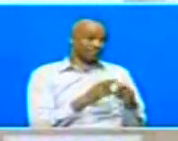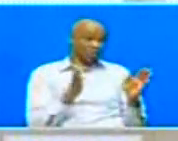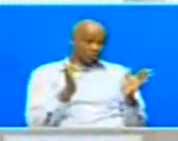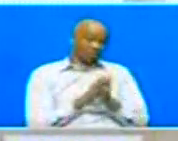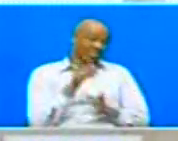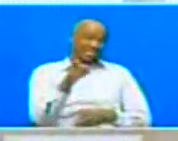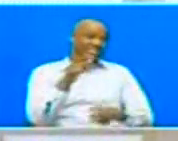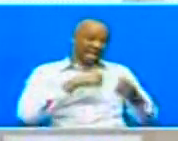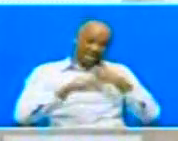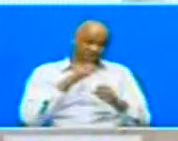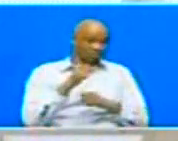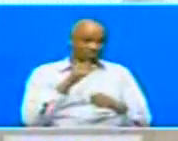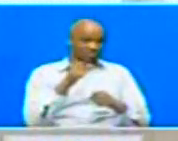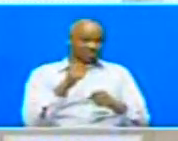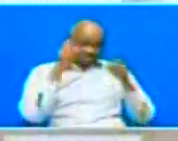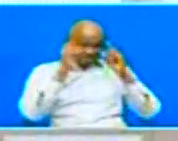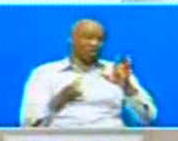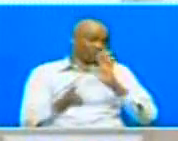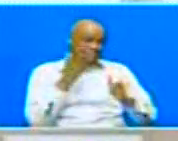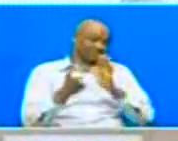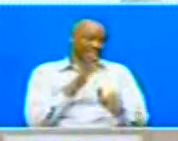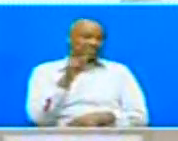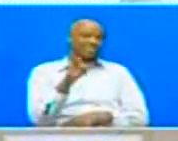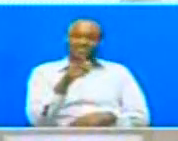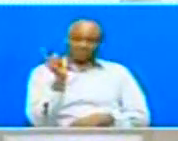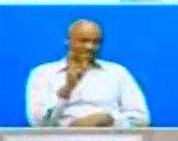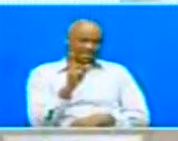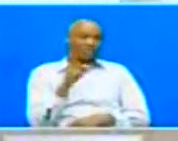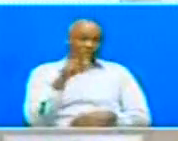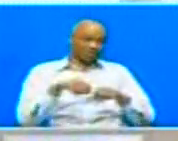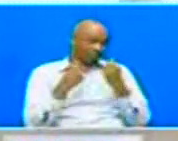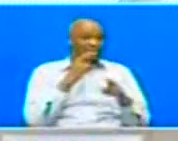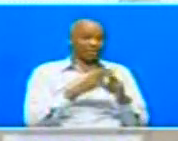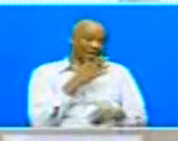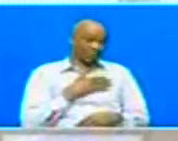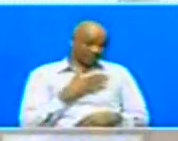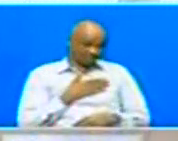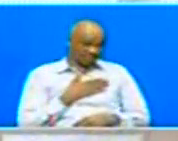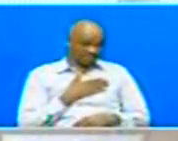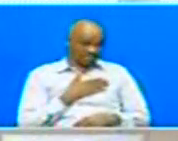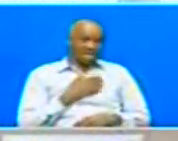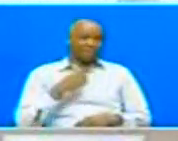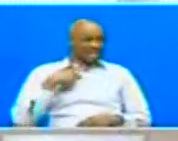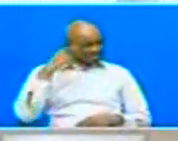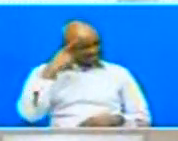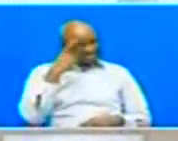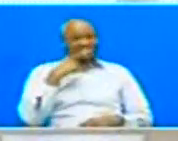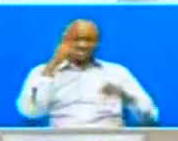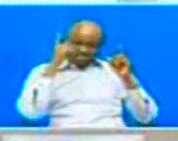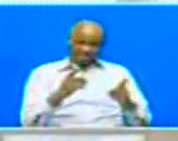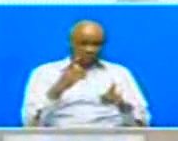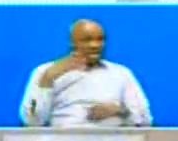this drastic decision that has been taken. And it's still not clear to me if this is a decision that the